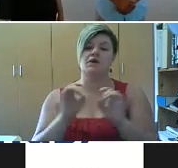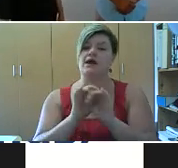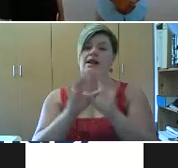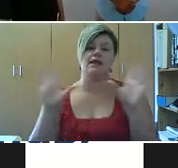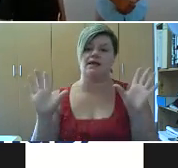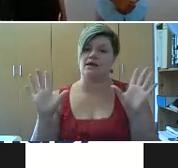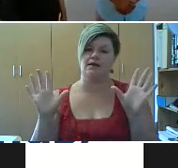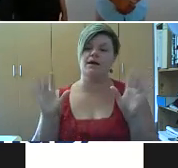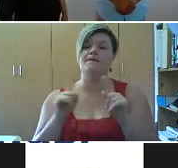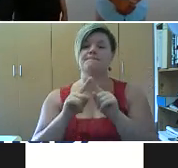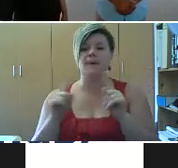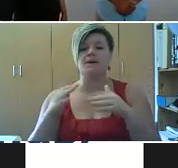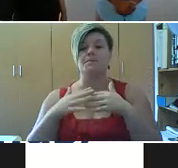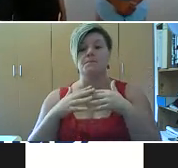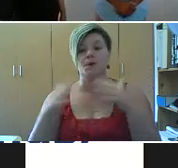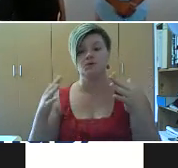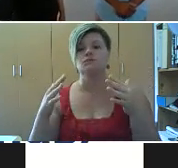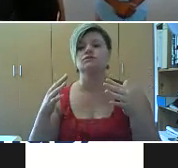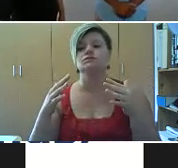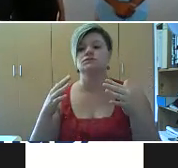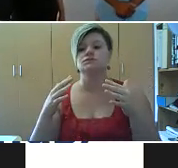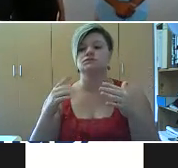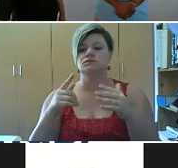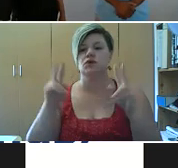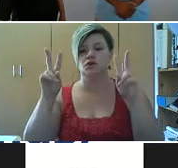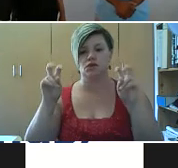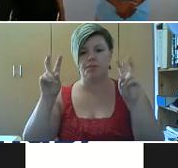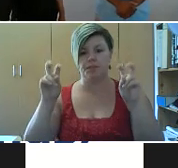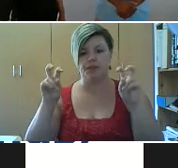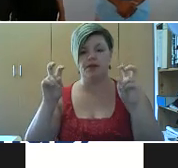So what often is referred to is topic and